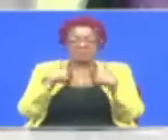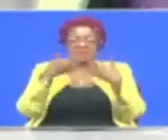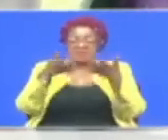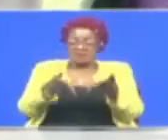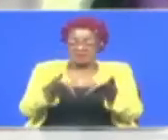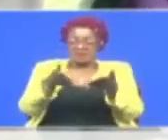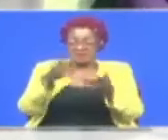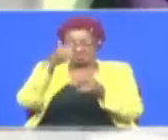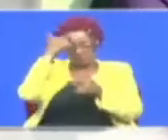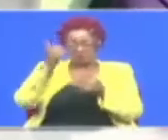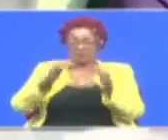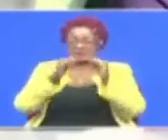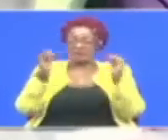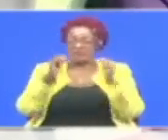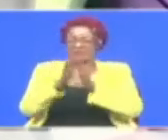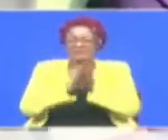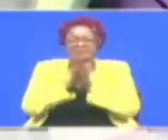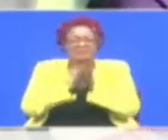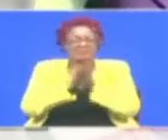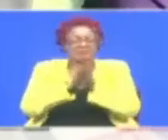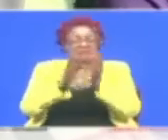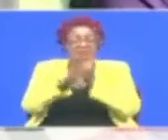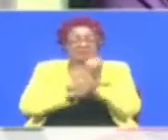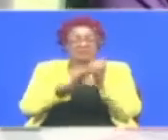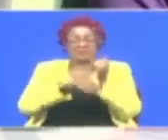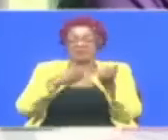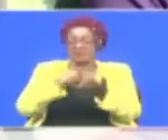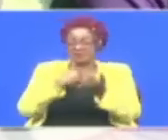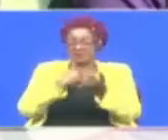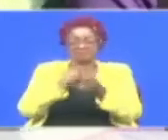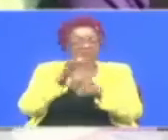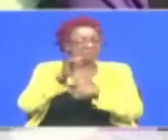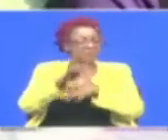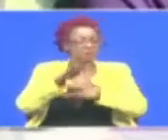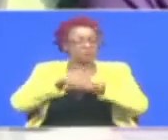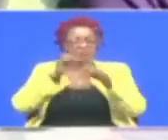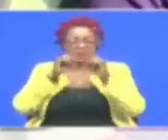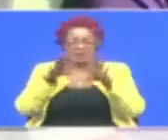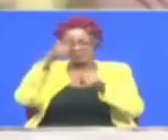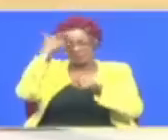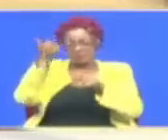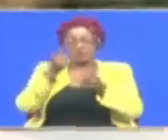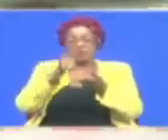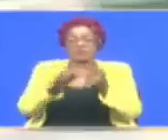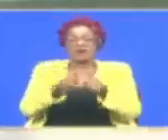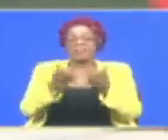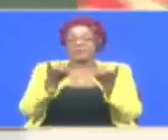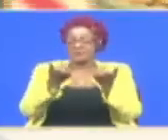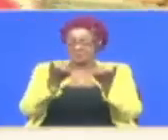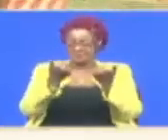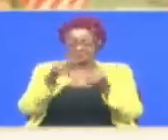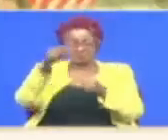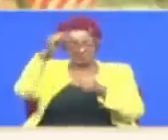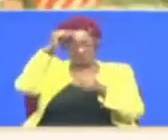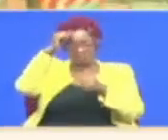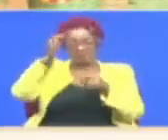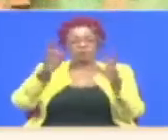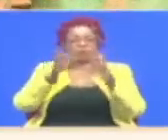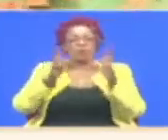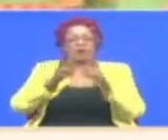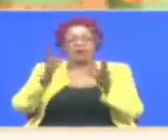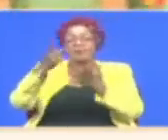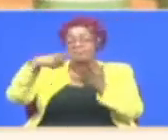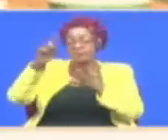level of anxiety the country got into was unnecessary because of the lapses that were here. The government has already approved